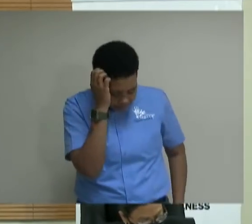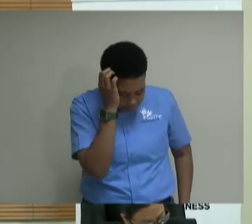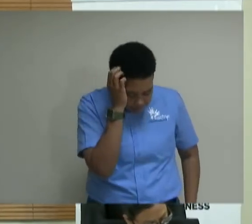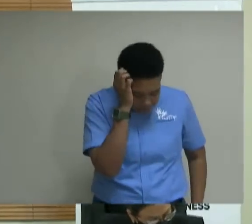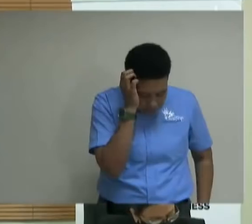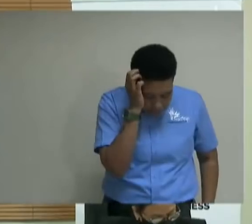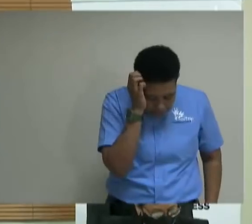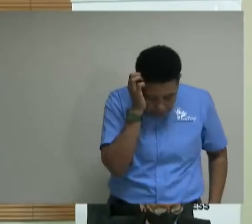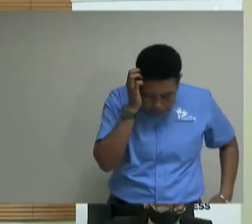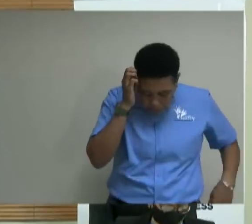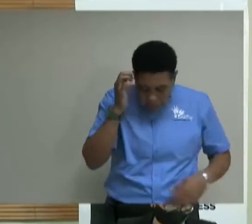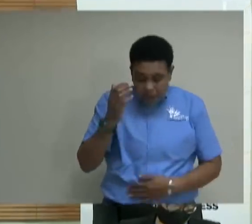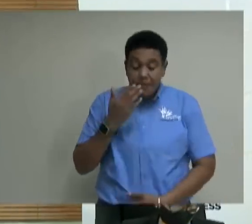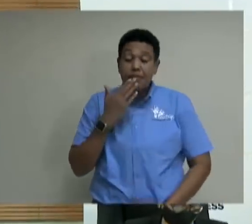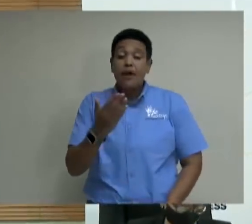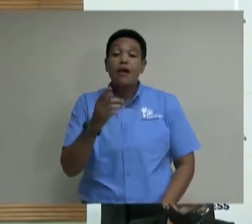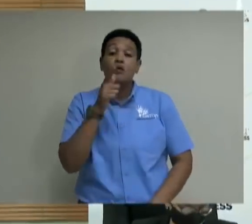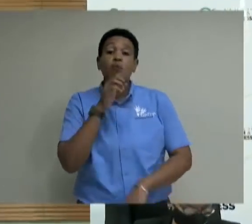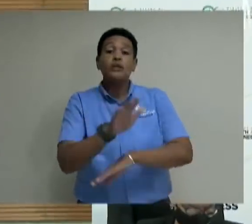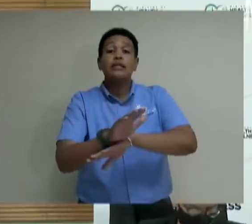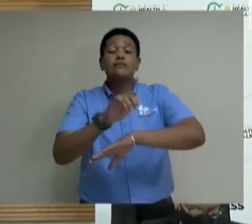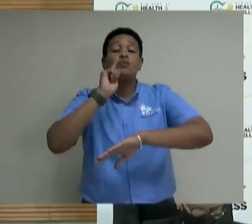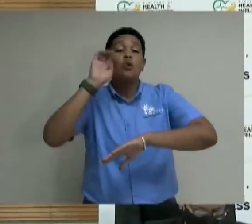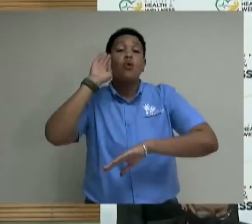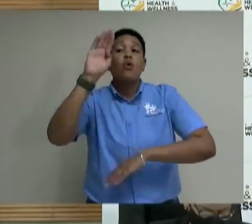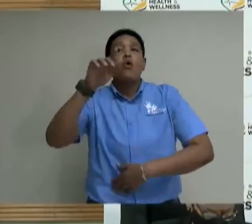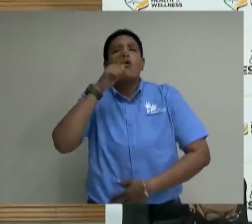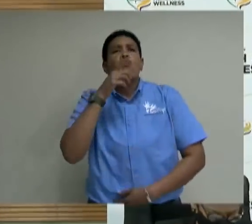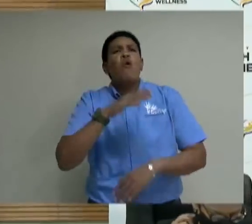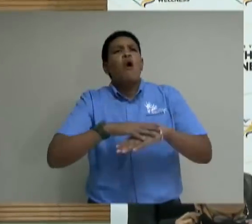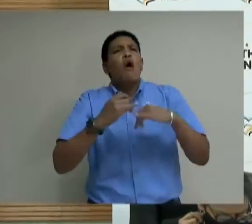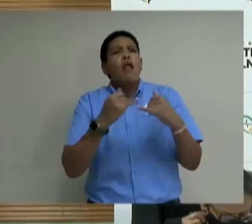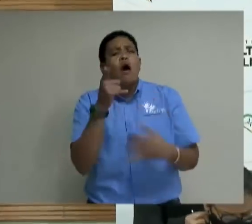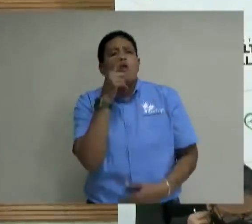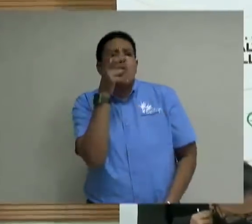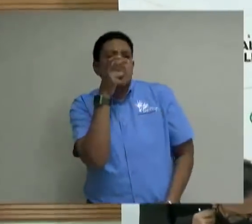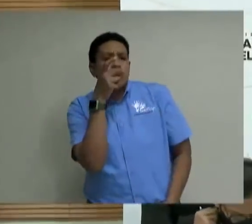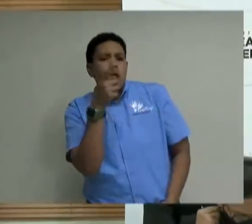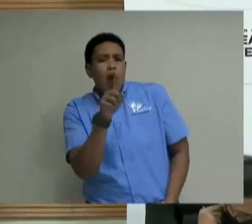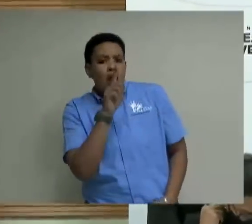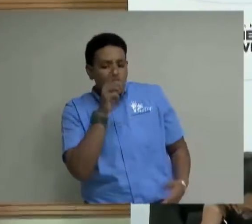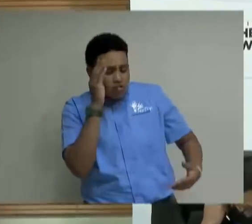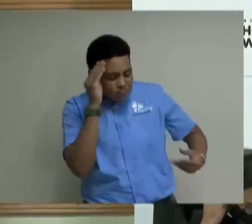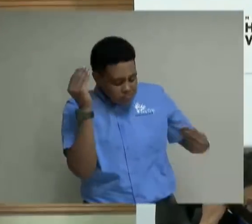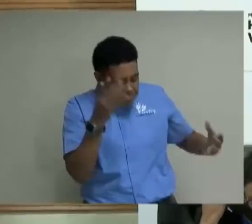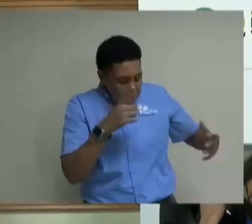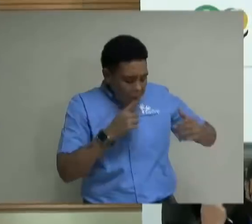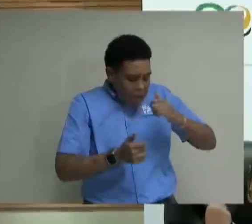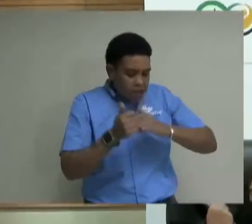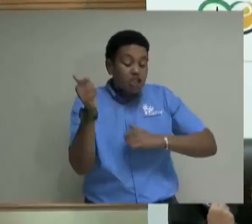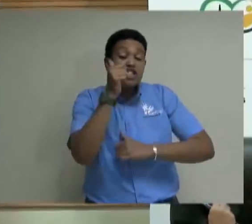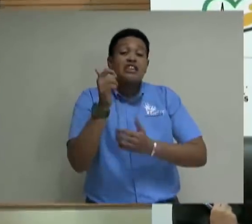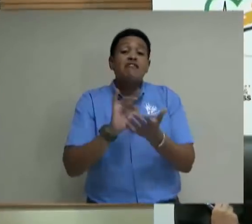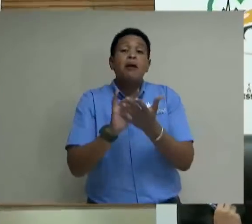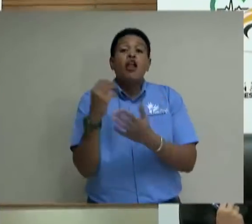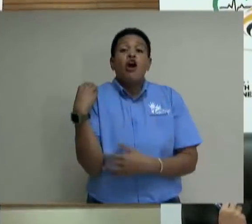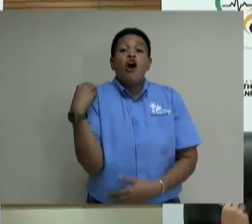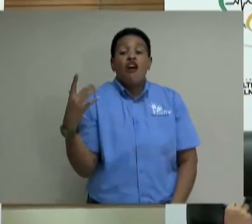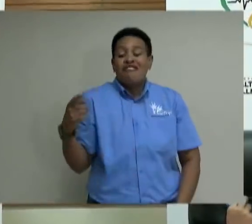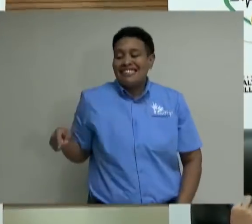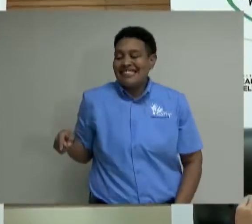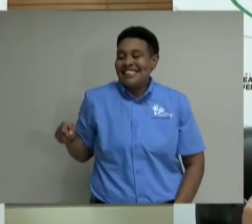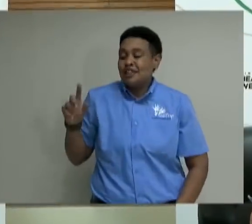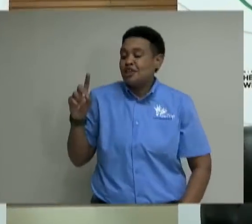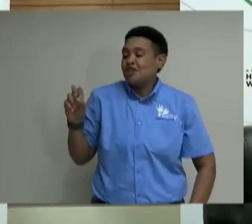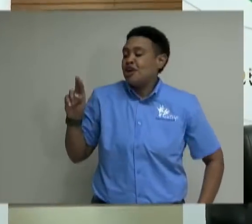Good evening to our listeners online and to all in the room. Welcome back to the Chief Medical Officer, Dr.